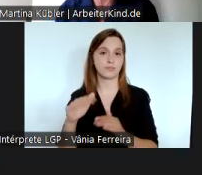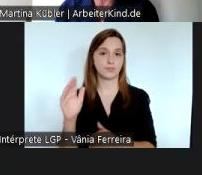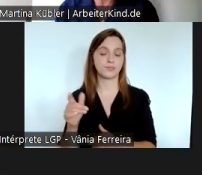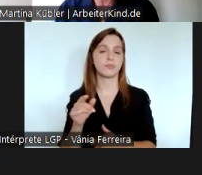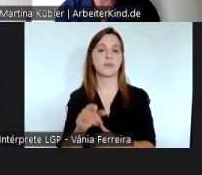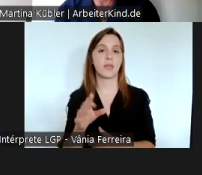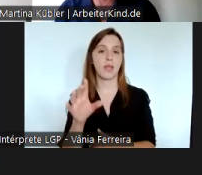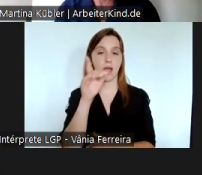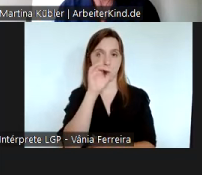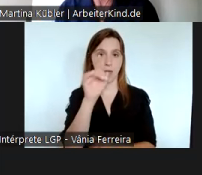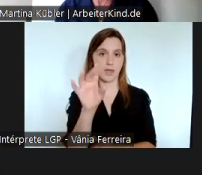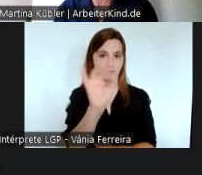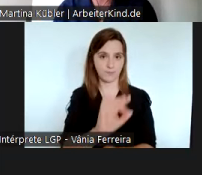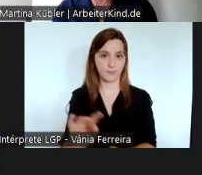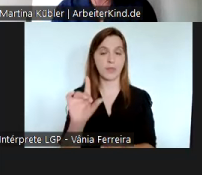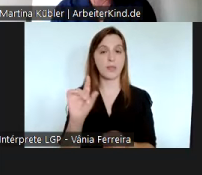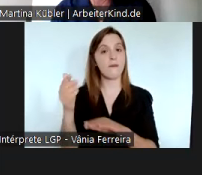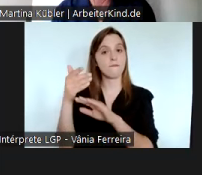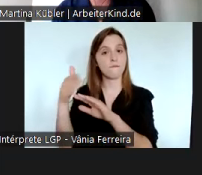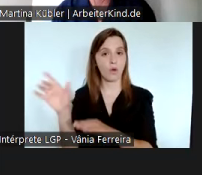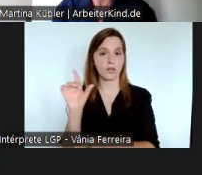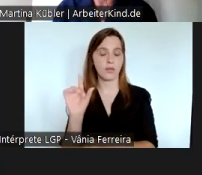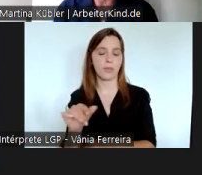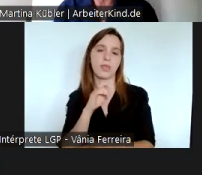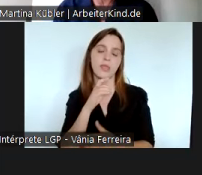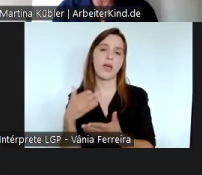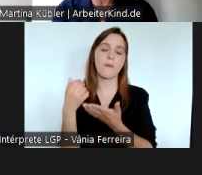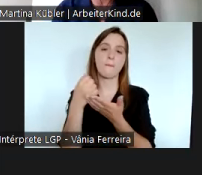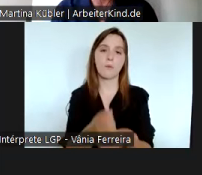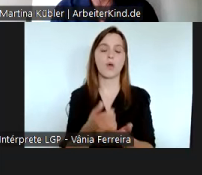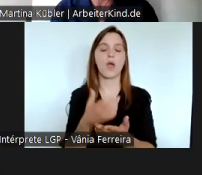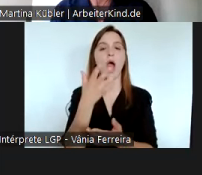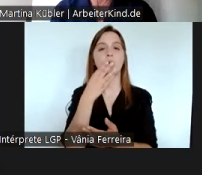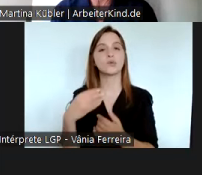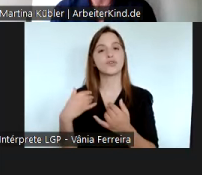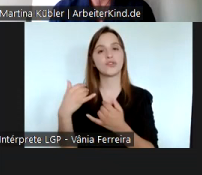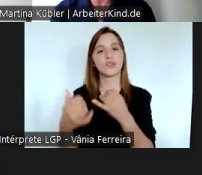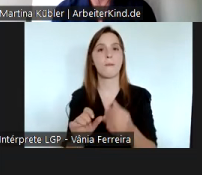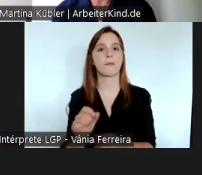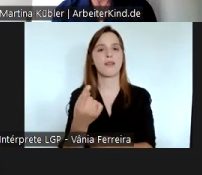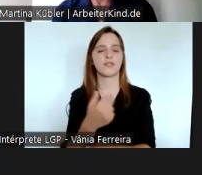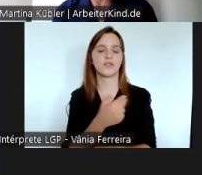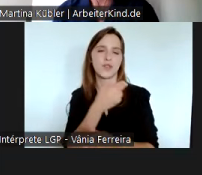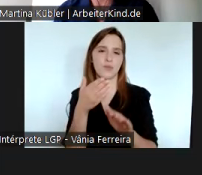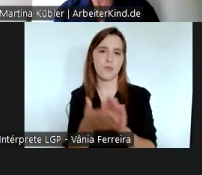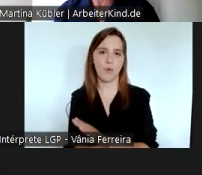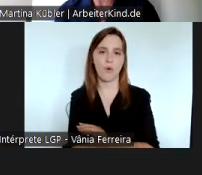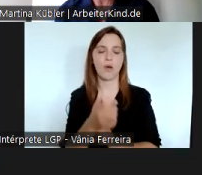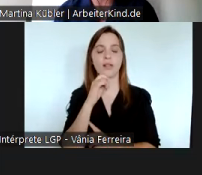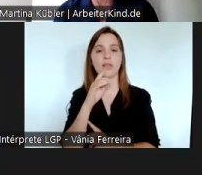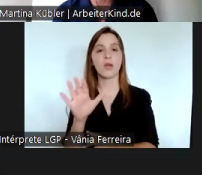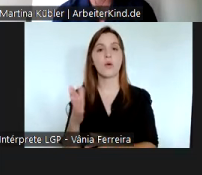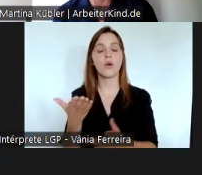some abroad also who assist and support first generation students on their way from school